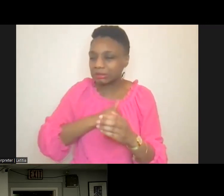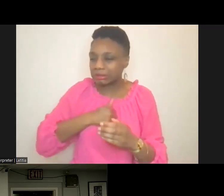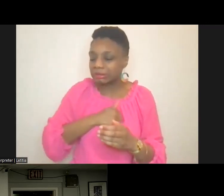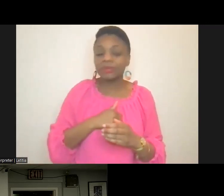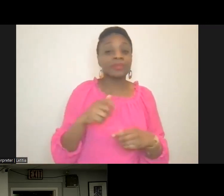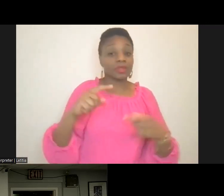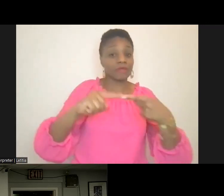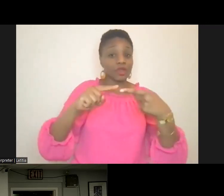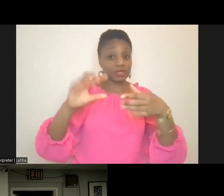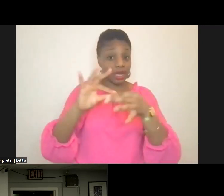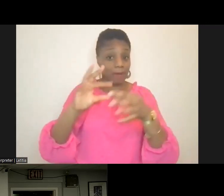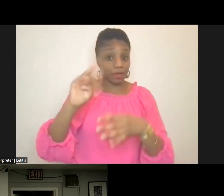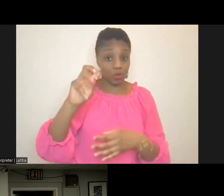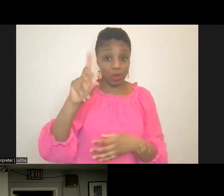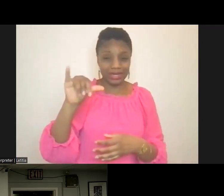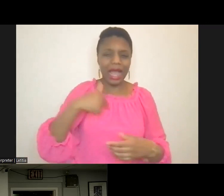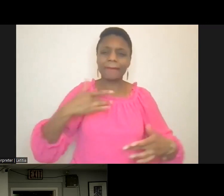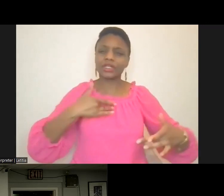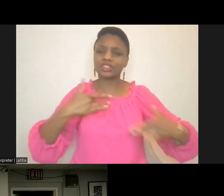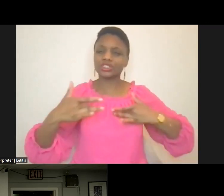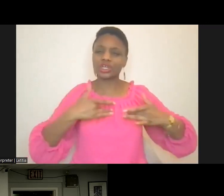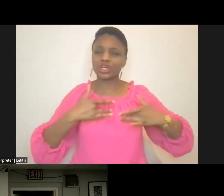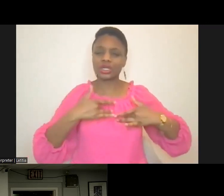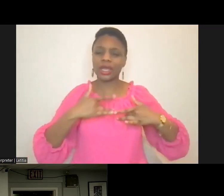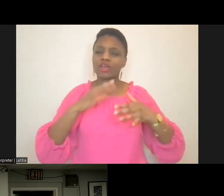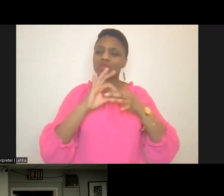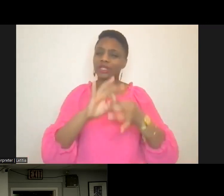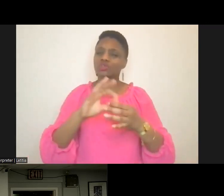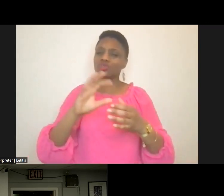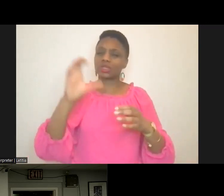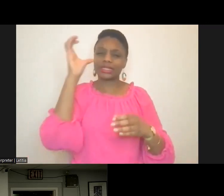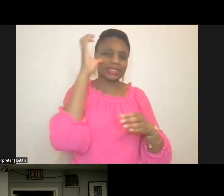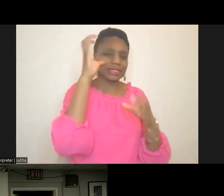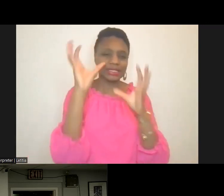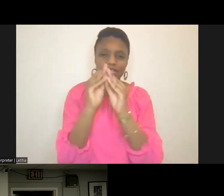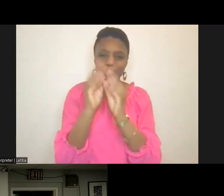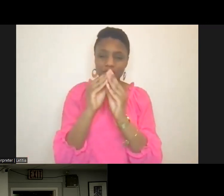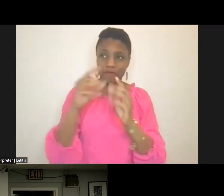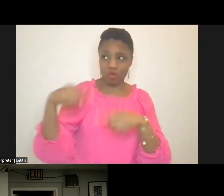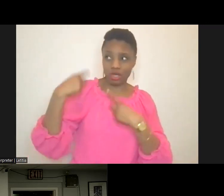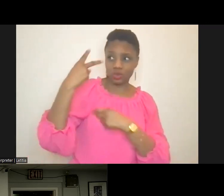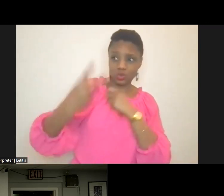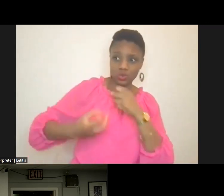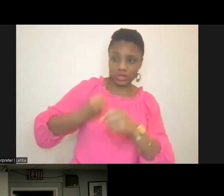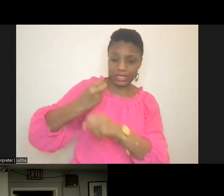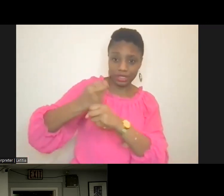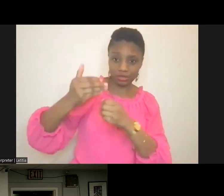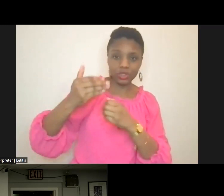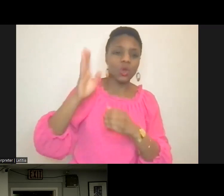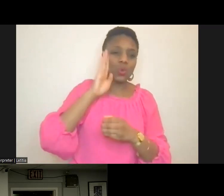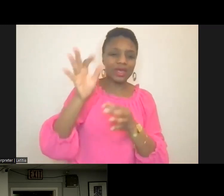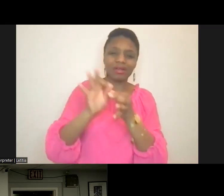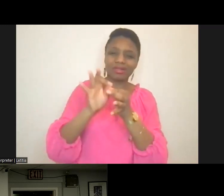one is that I am concerned that conducting listening sessions spread out over 2+ years will only further delay